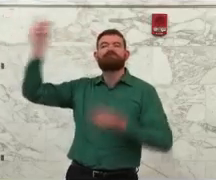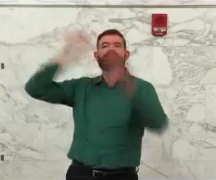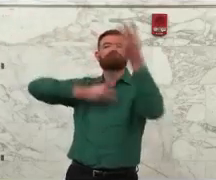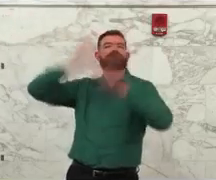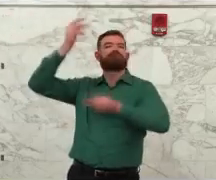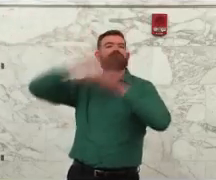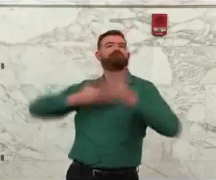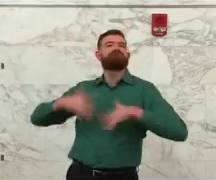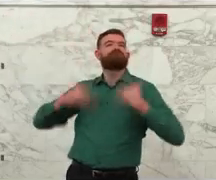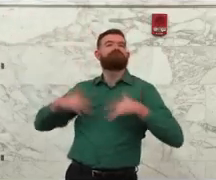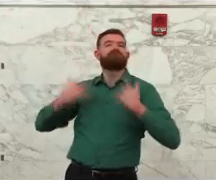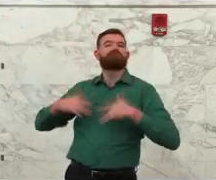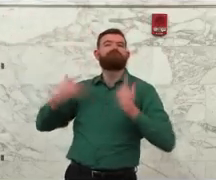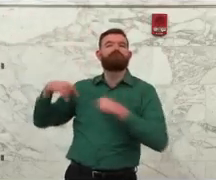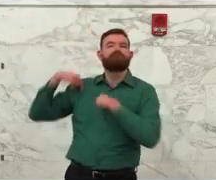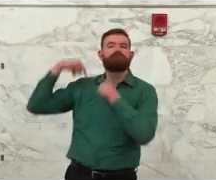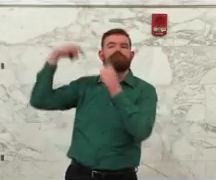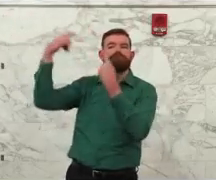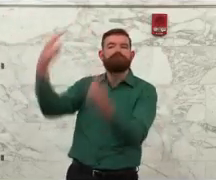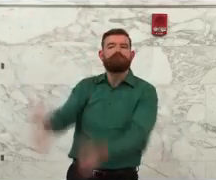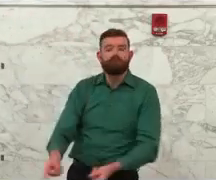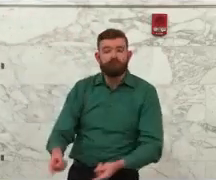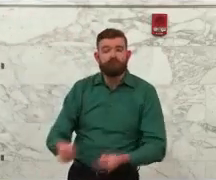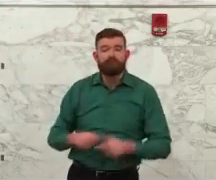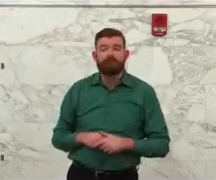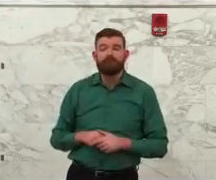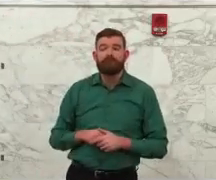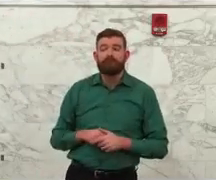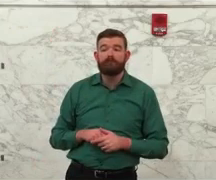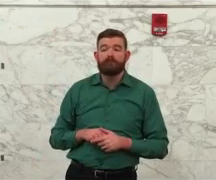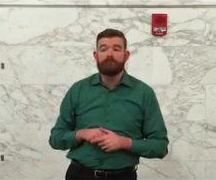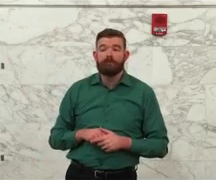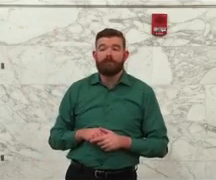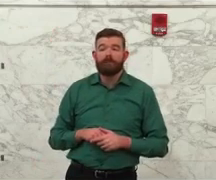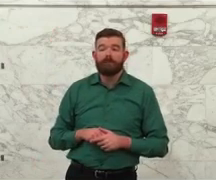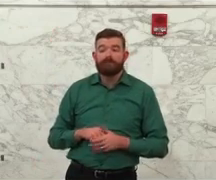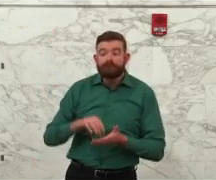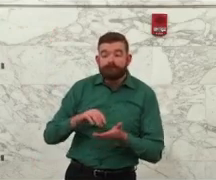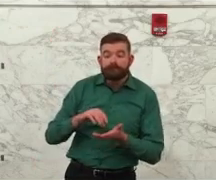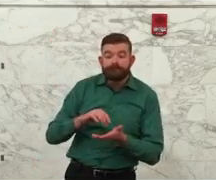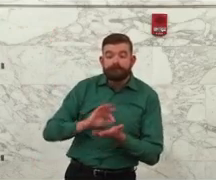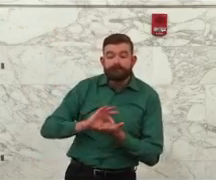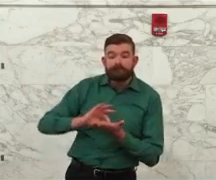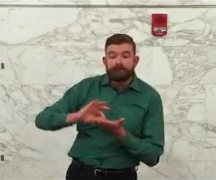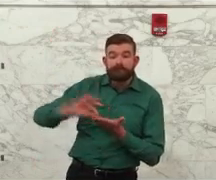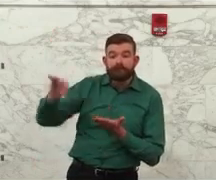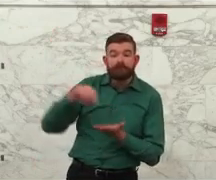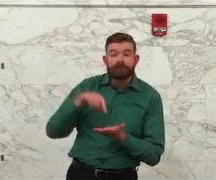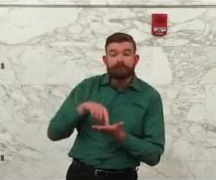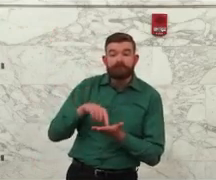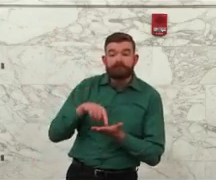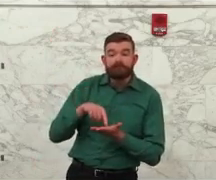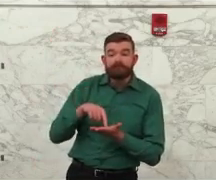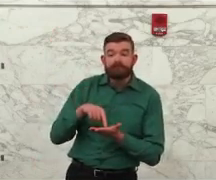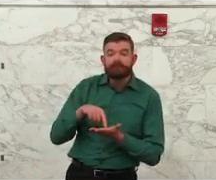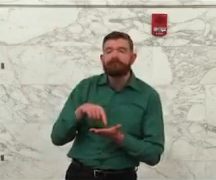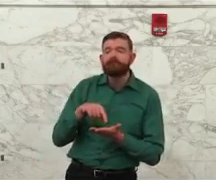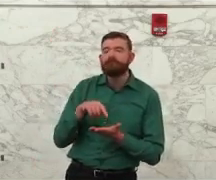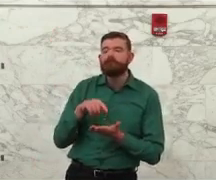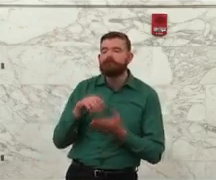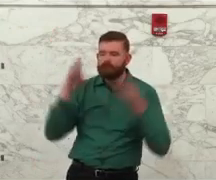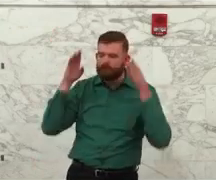care. That's what is giving, in my discussions with CEOs, that's what's giving them the most